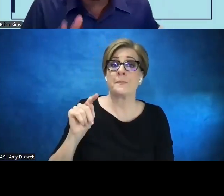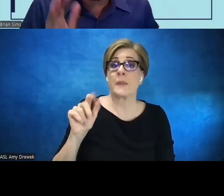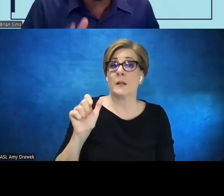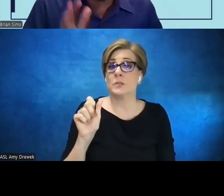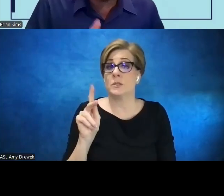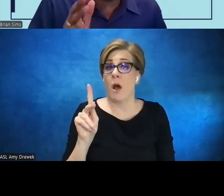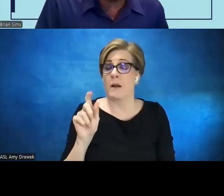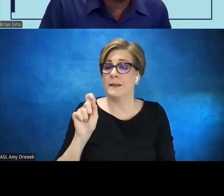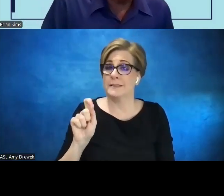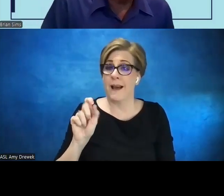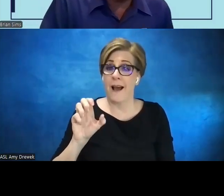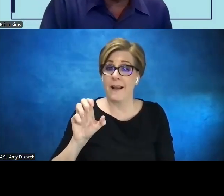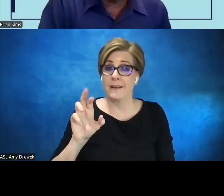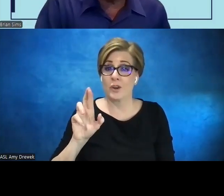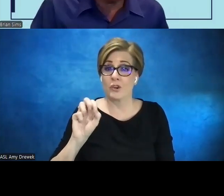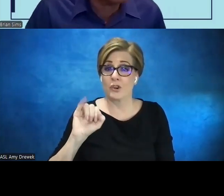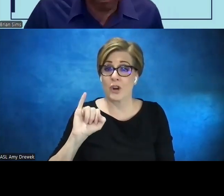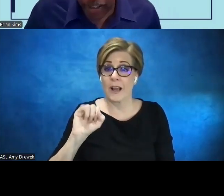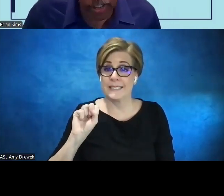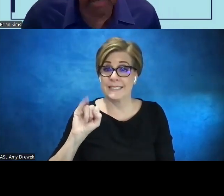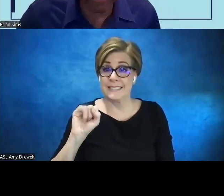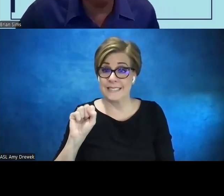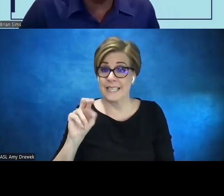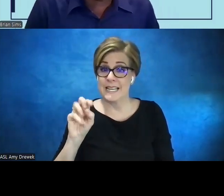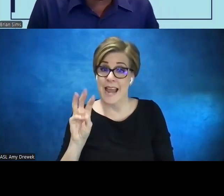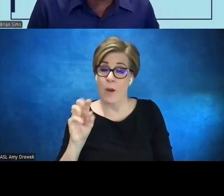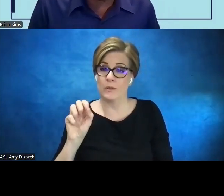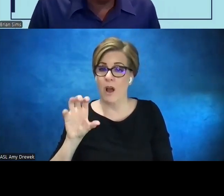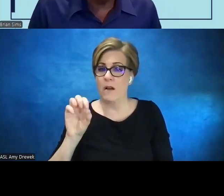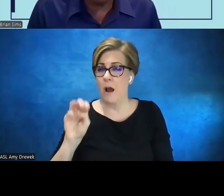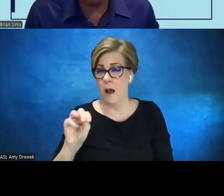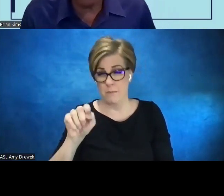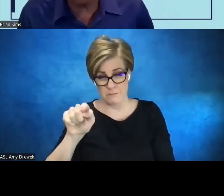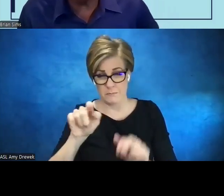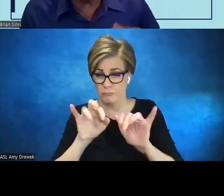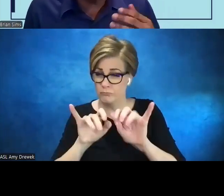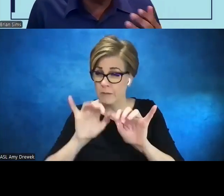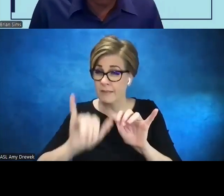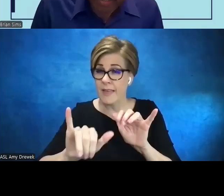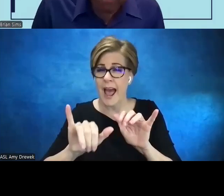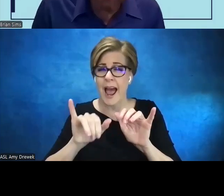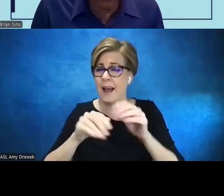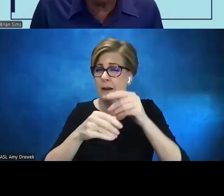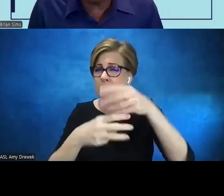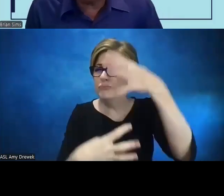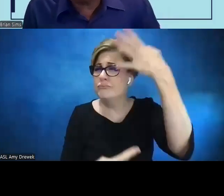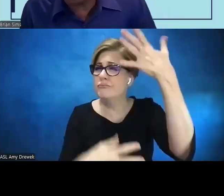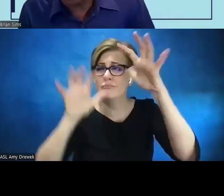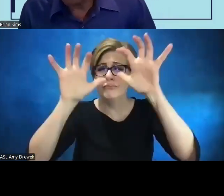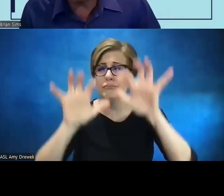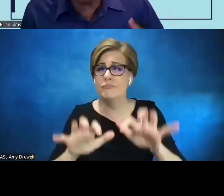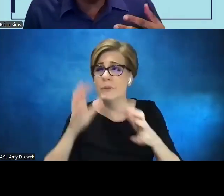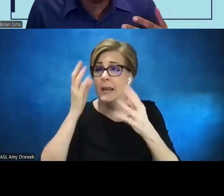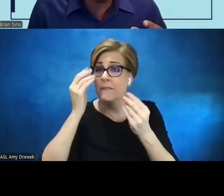talk.crisisnow.com. This is your source of tremendous amounts of information, folks. Whether or not you are already a member, and what we're